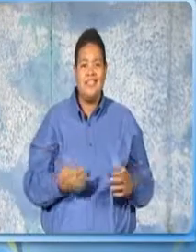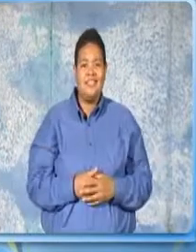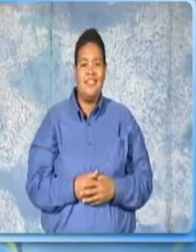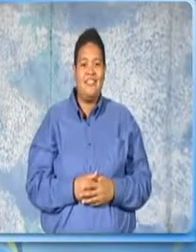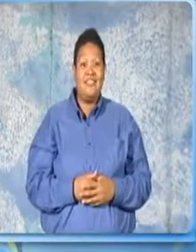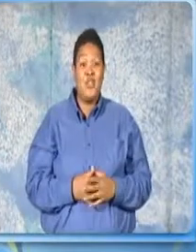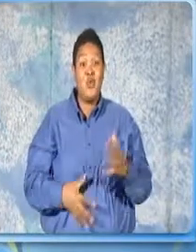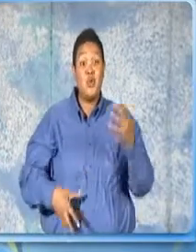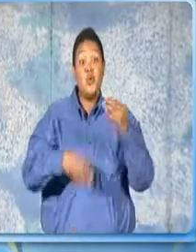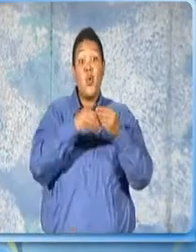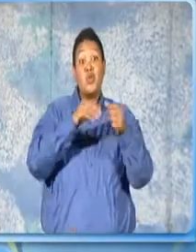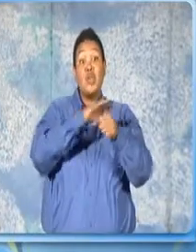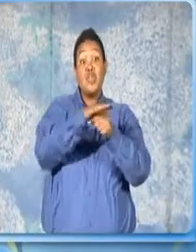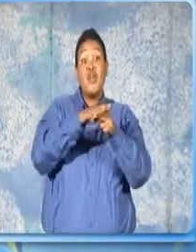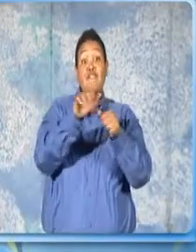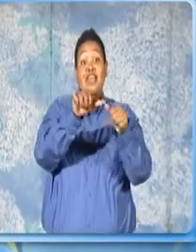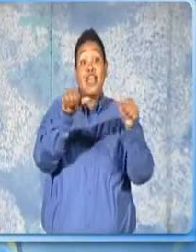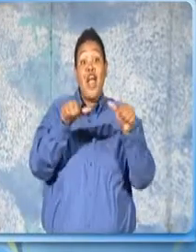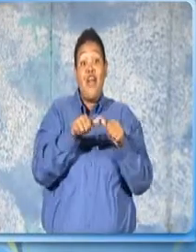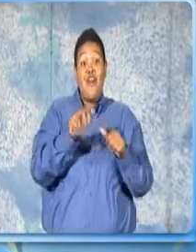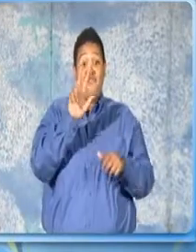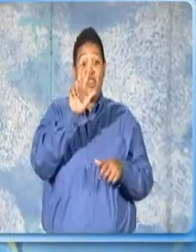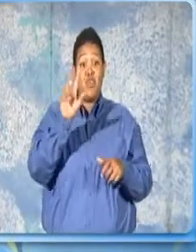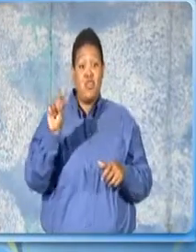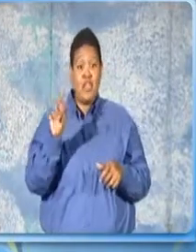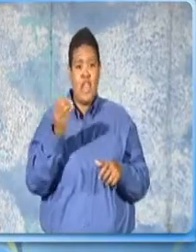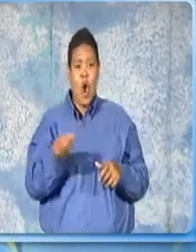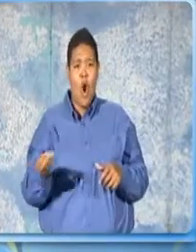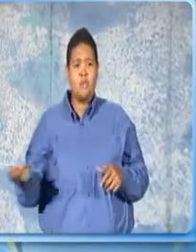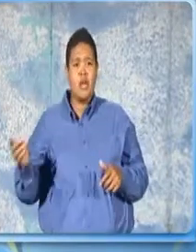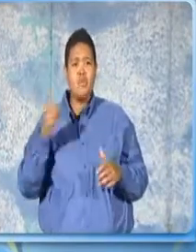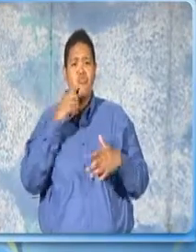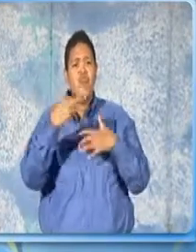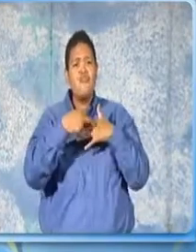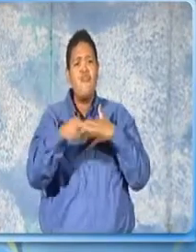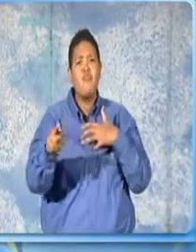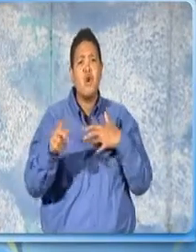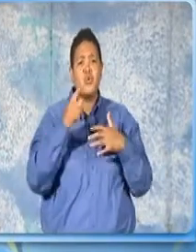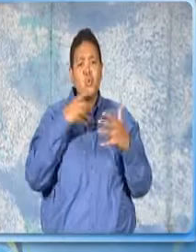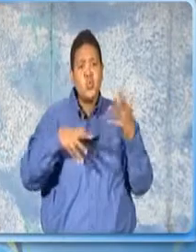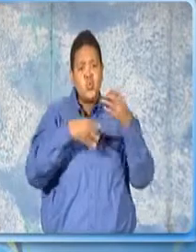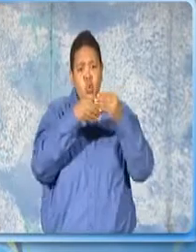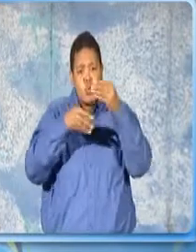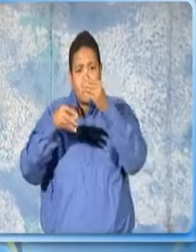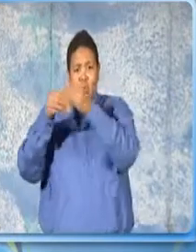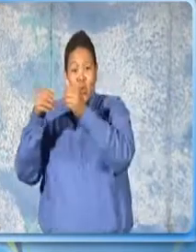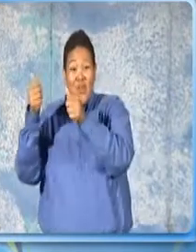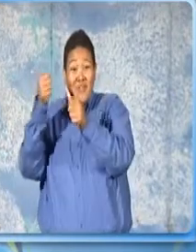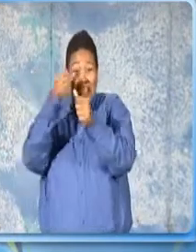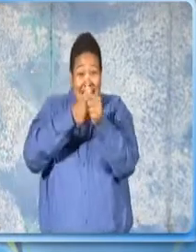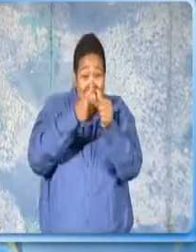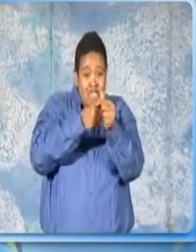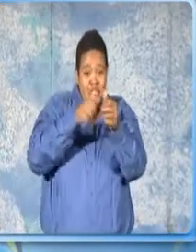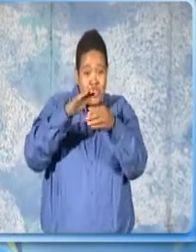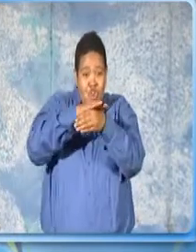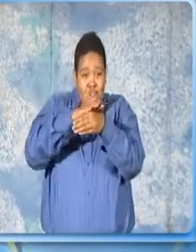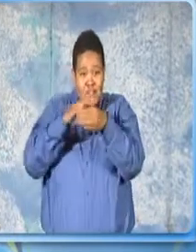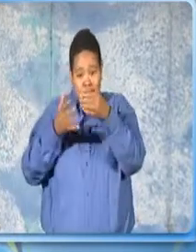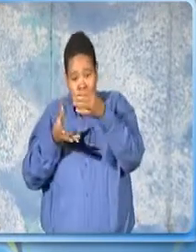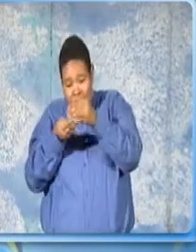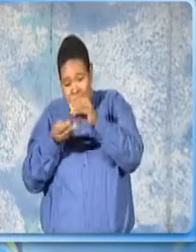The total surface area of a three-dimensional object refers to the sum of the areas of all the surfaces of the